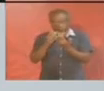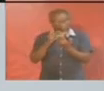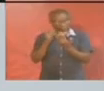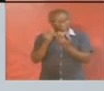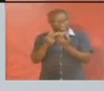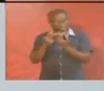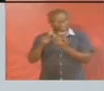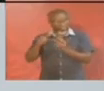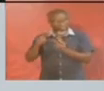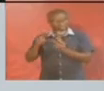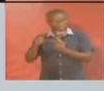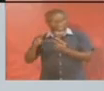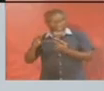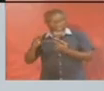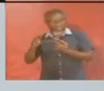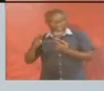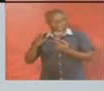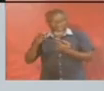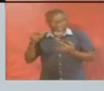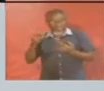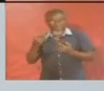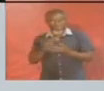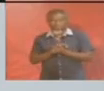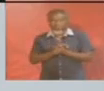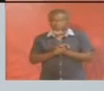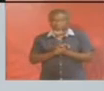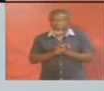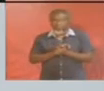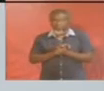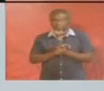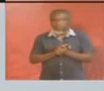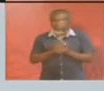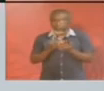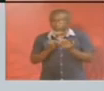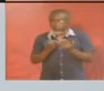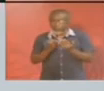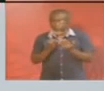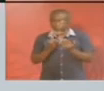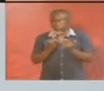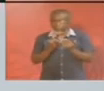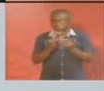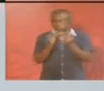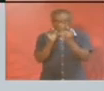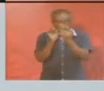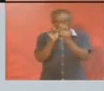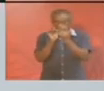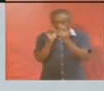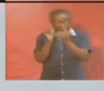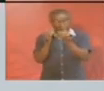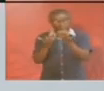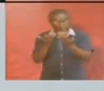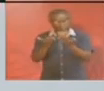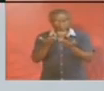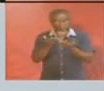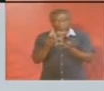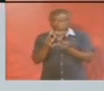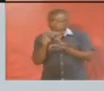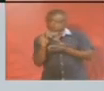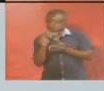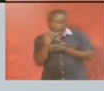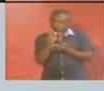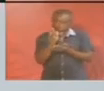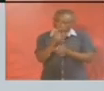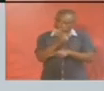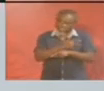contact trace 2 to 3 days maximum before the onset of symptoms.